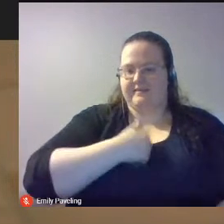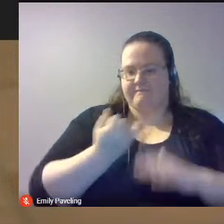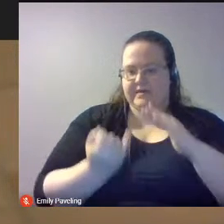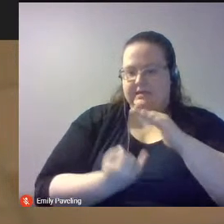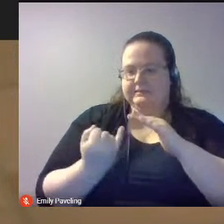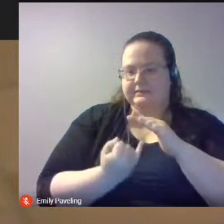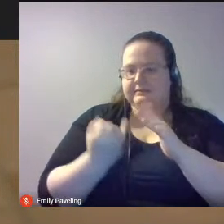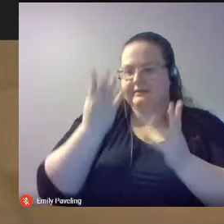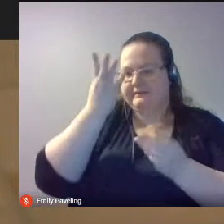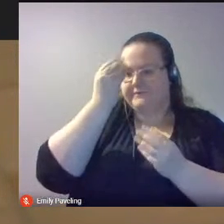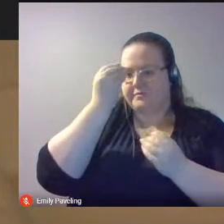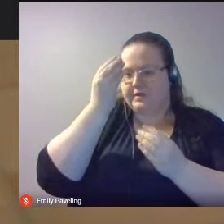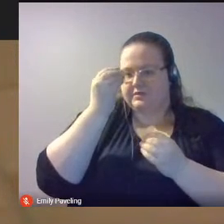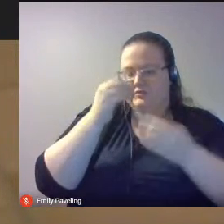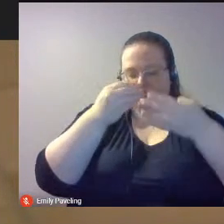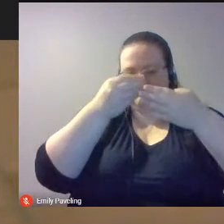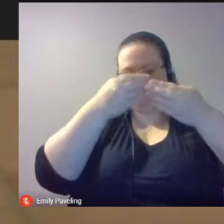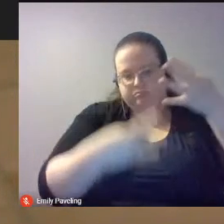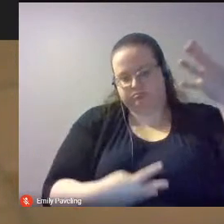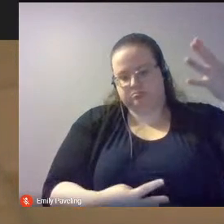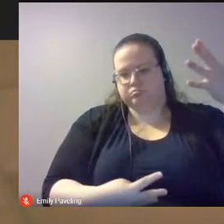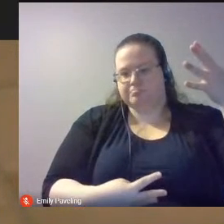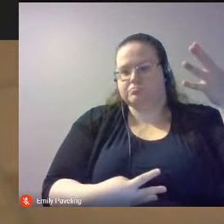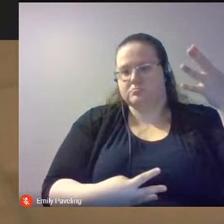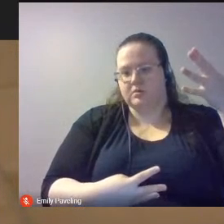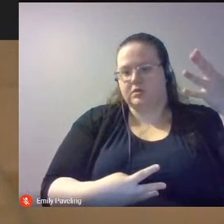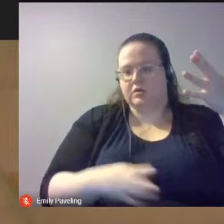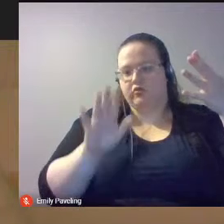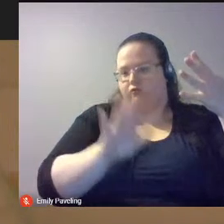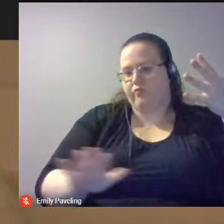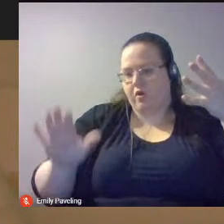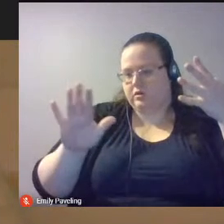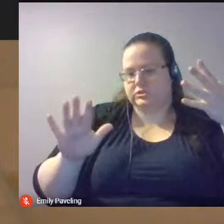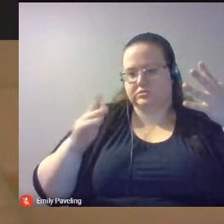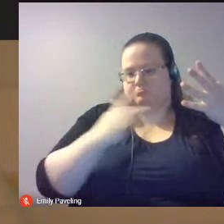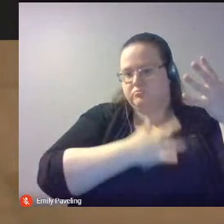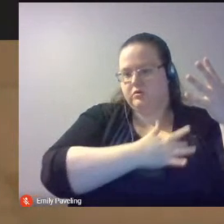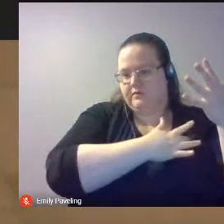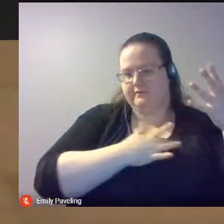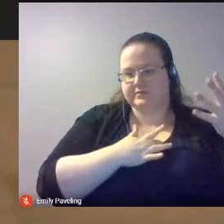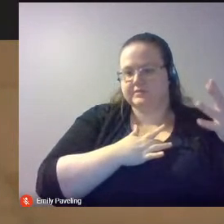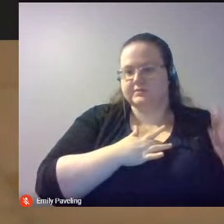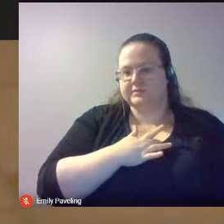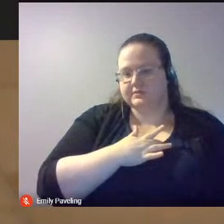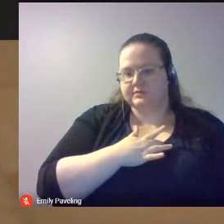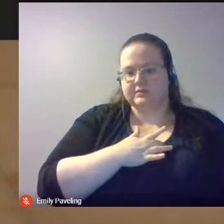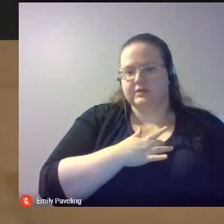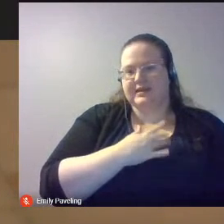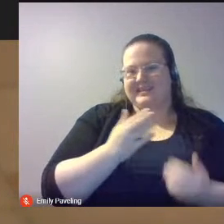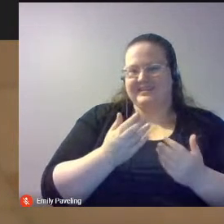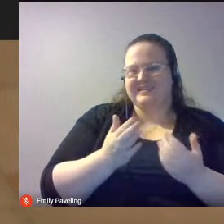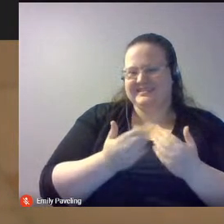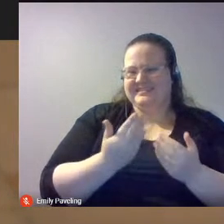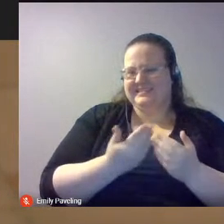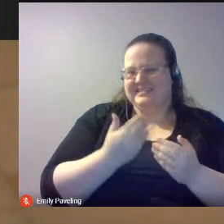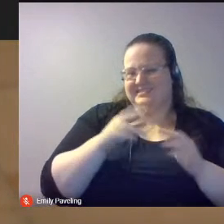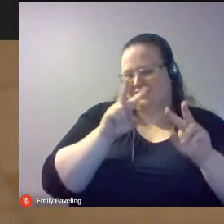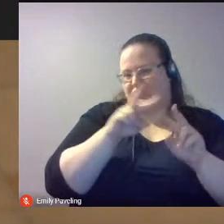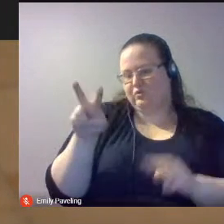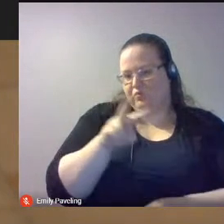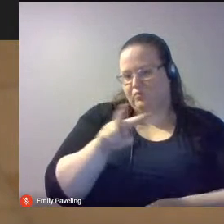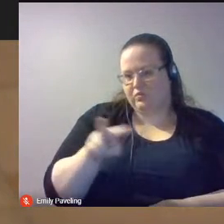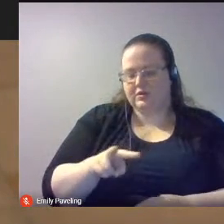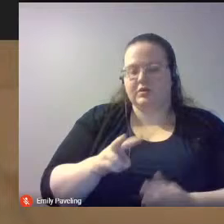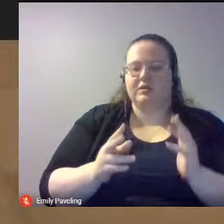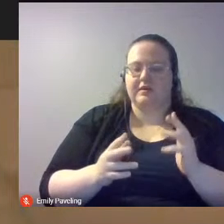information is provincial, and it's very easy to read and understand. There's some